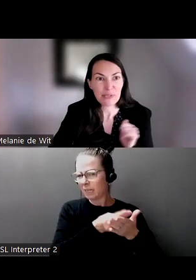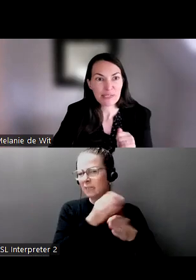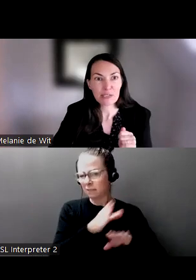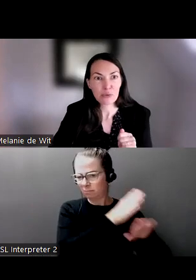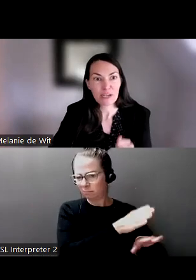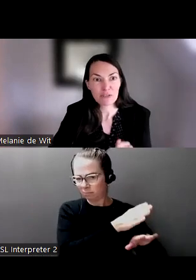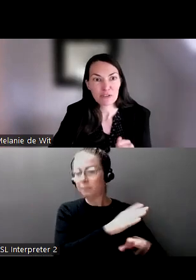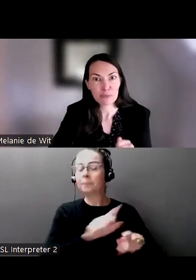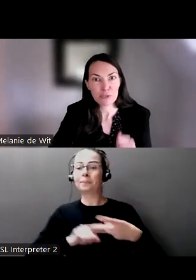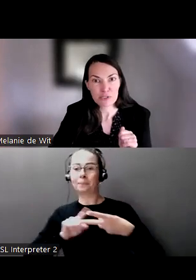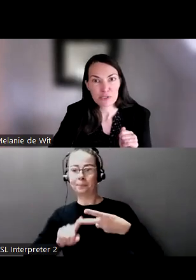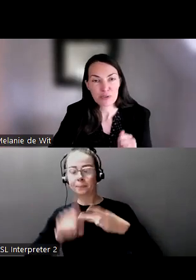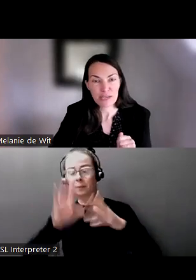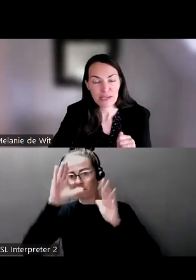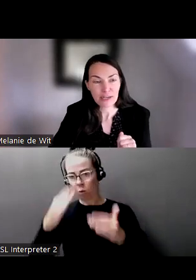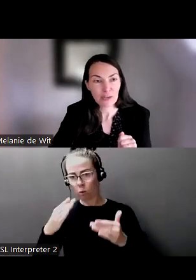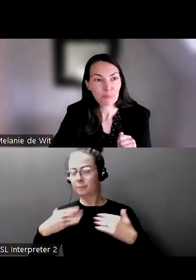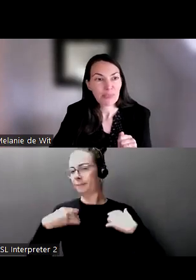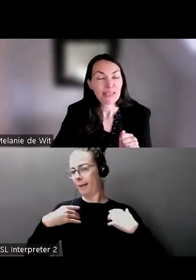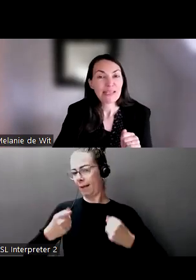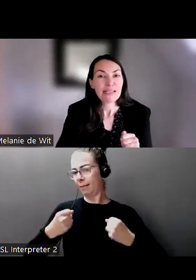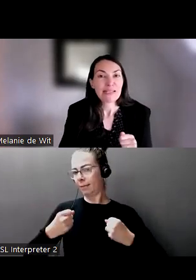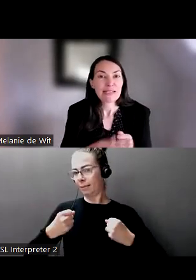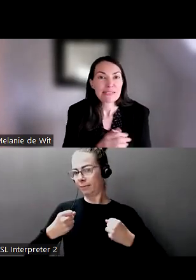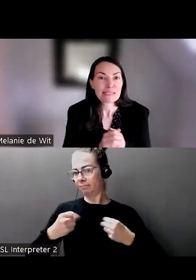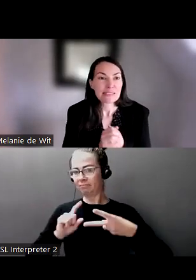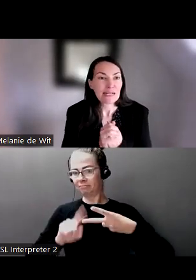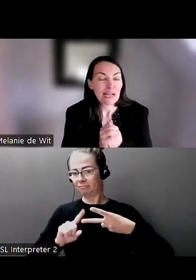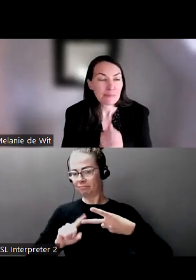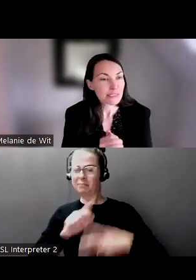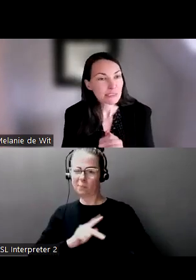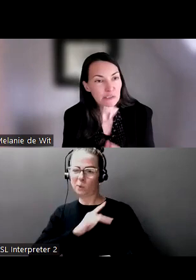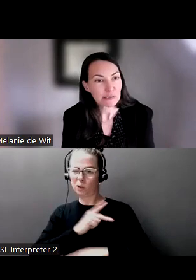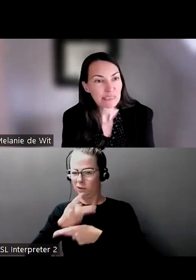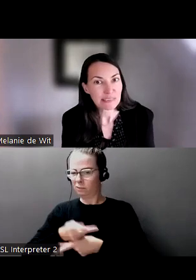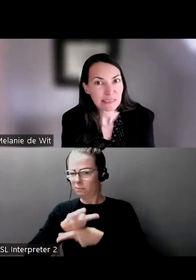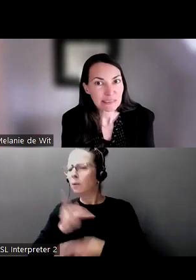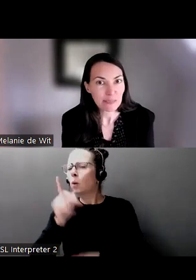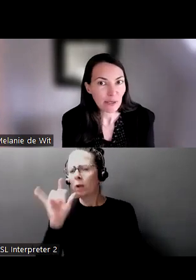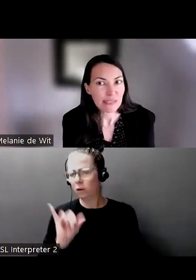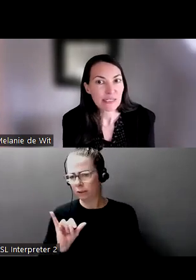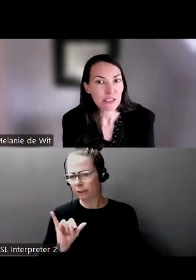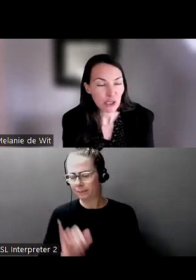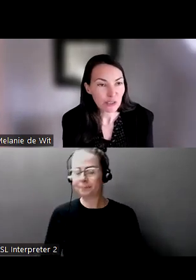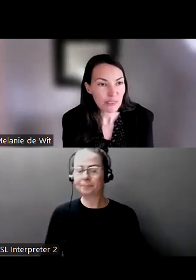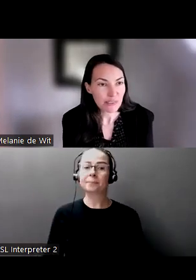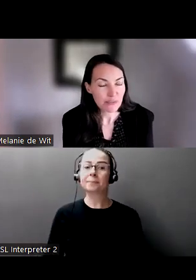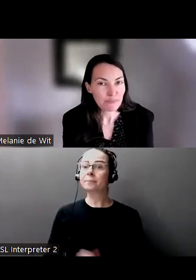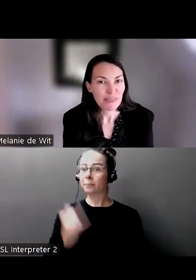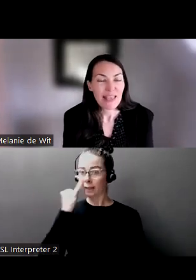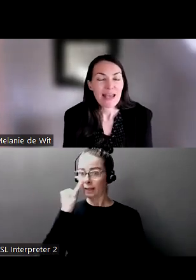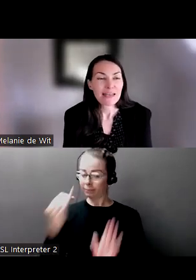finances for now. So what's a POA for personal care? It's absolutely a legally binding